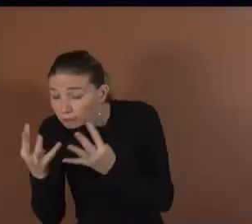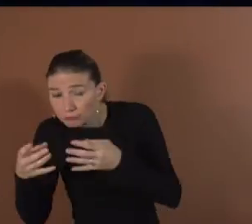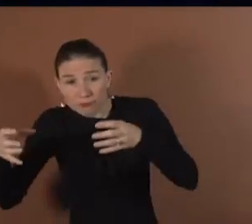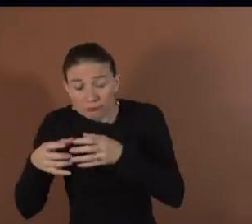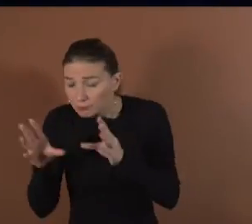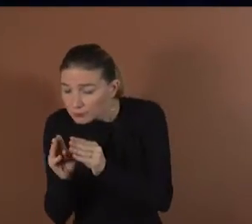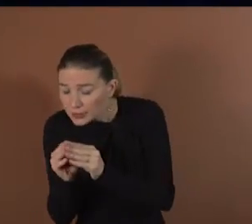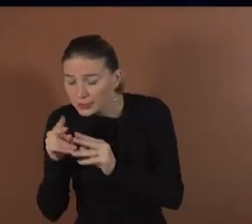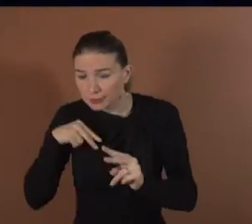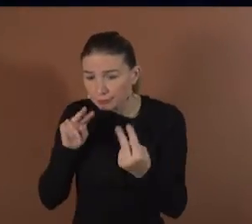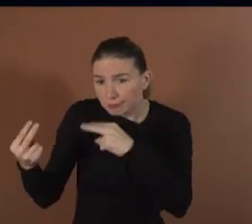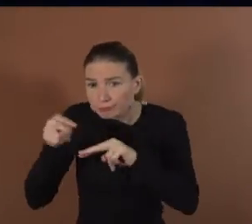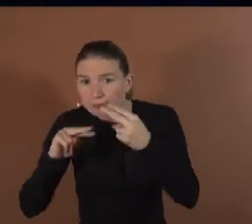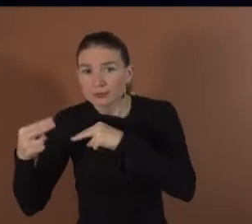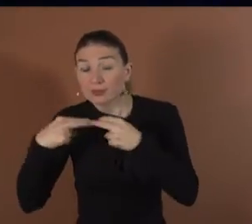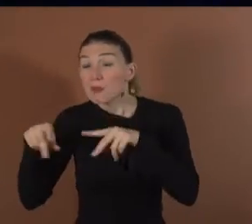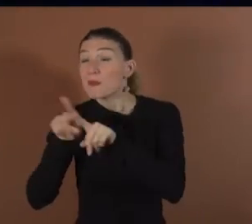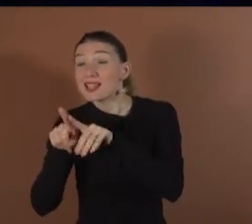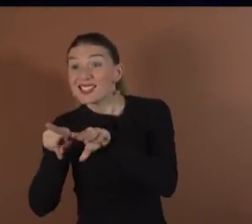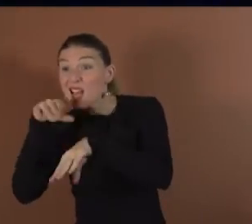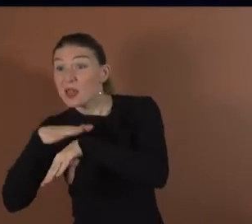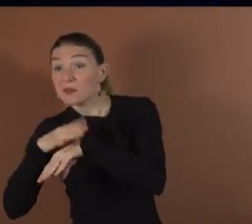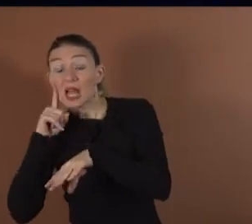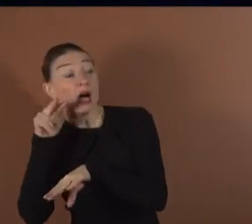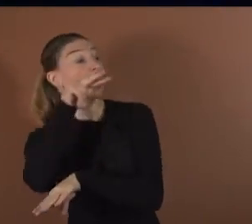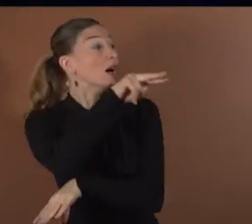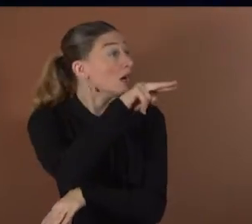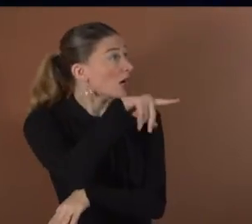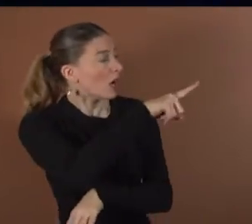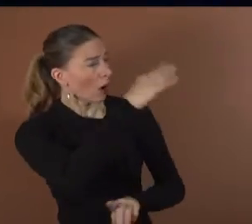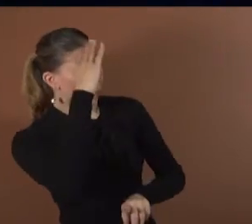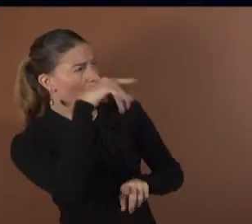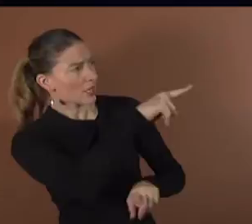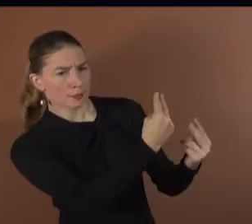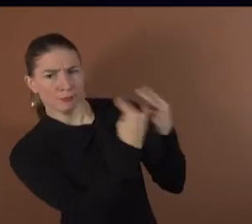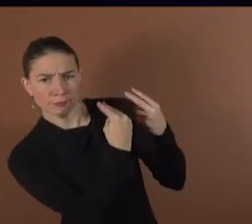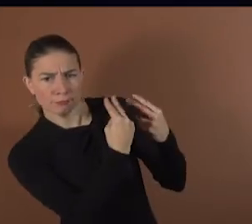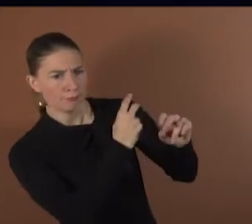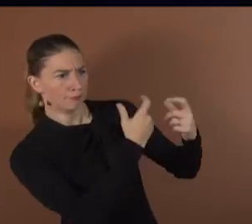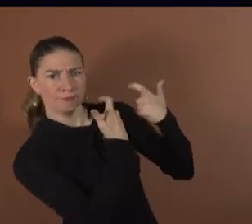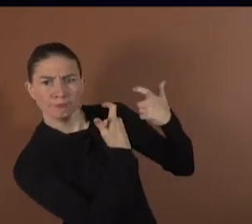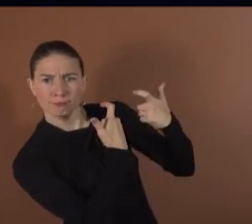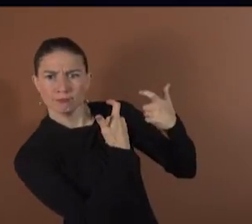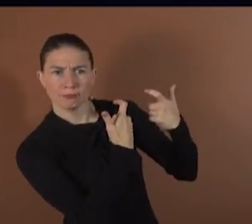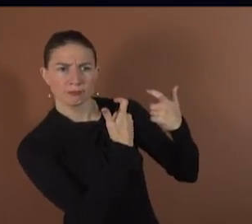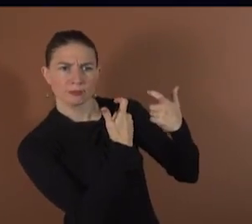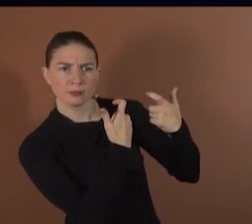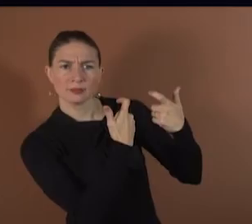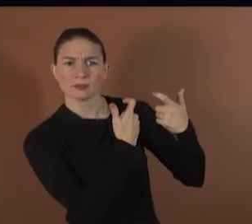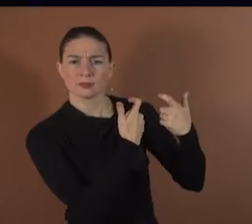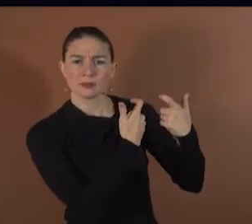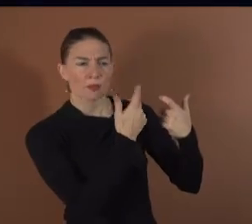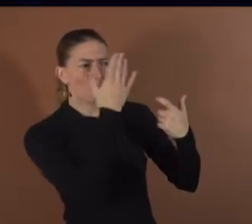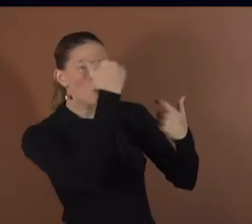looking outside at the police and spies that were monitoring this flow of young people into her